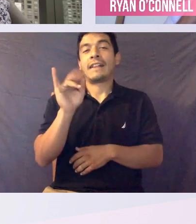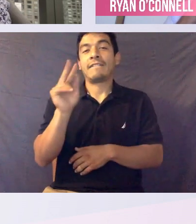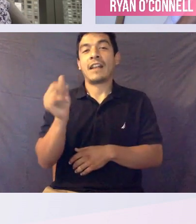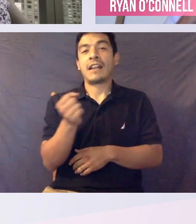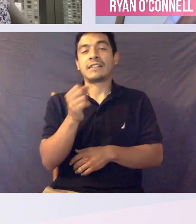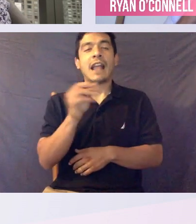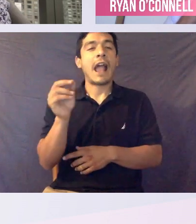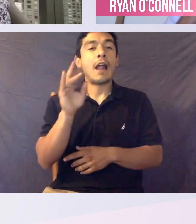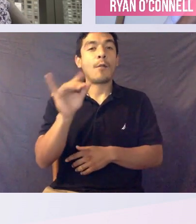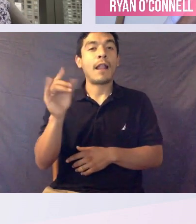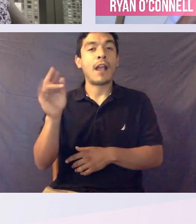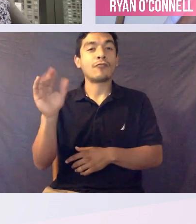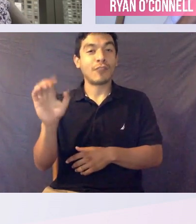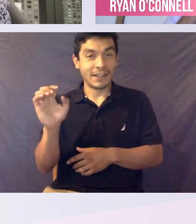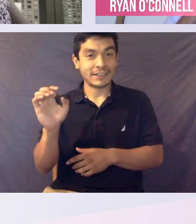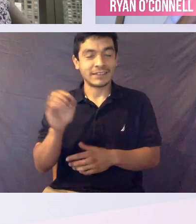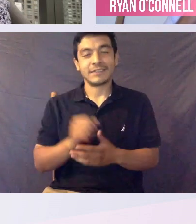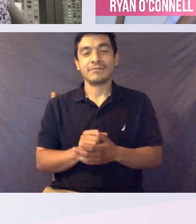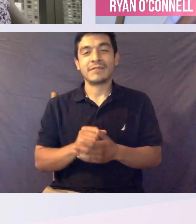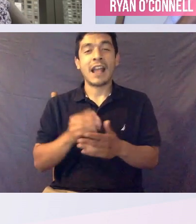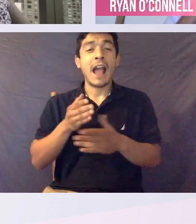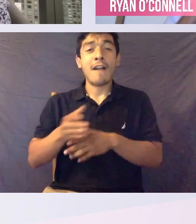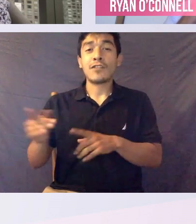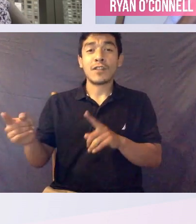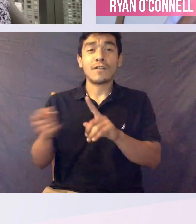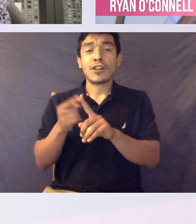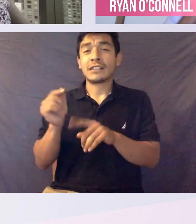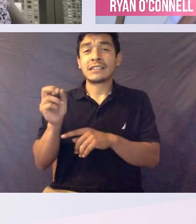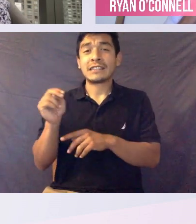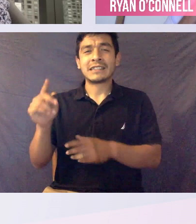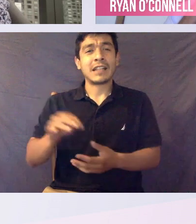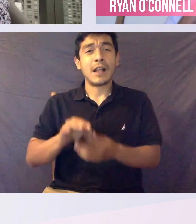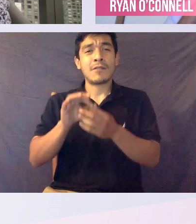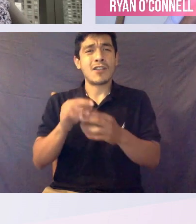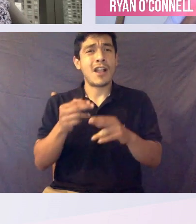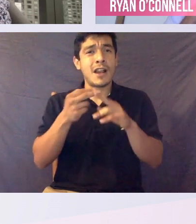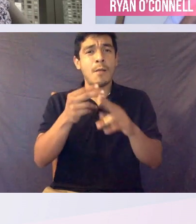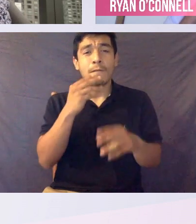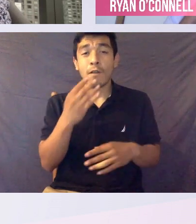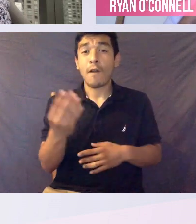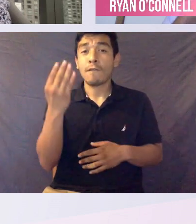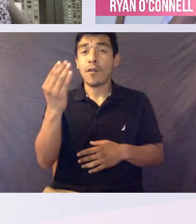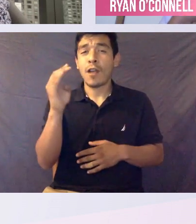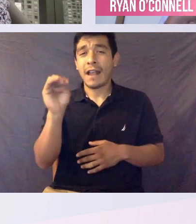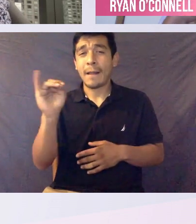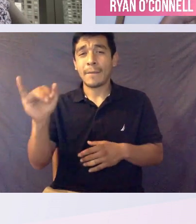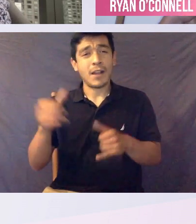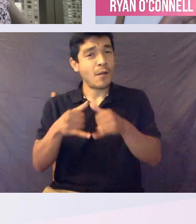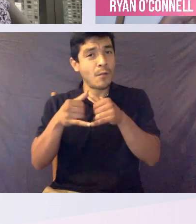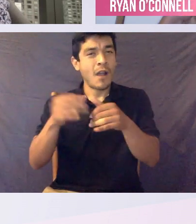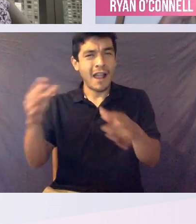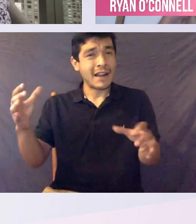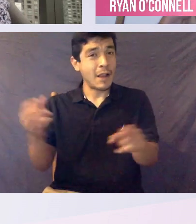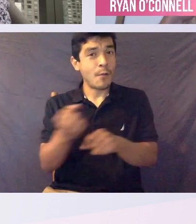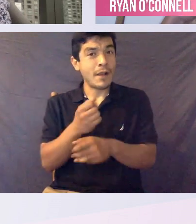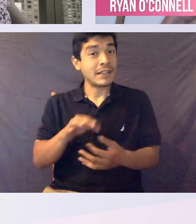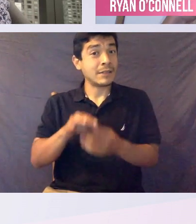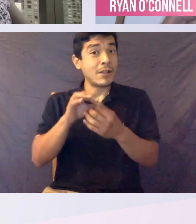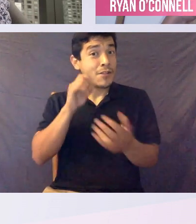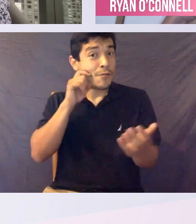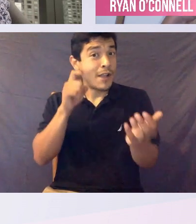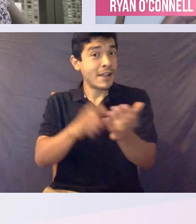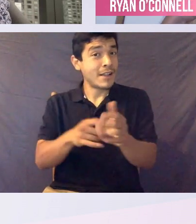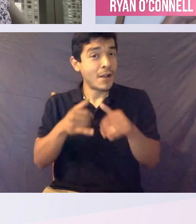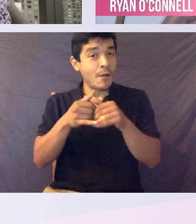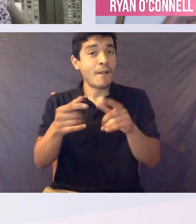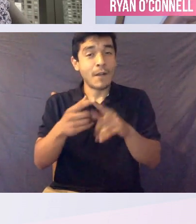others. After its first season, Special was nominated for 4 Emmy Awards, and he won a Special Recognition Award from GLAAD in 2020.